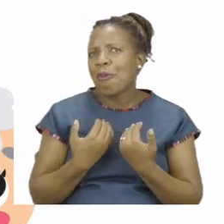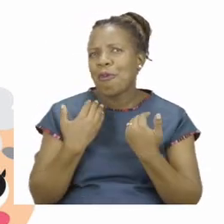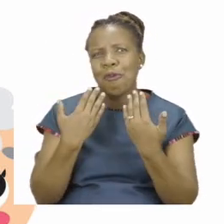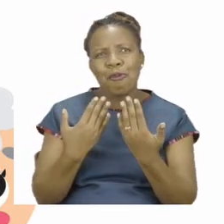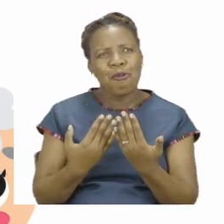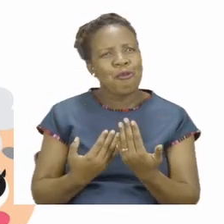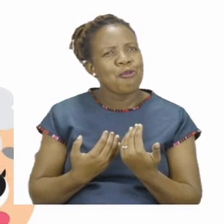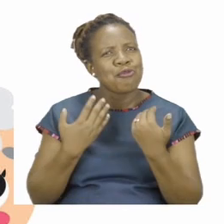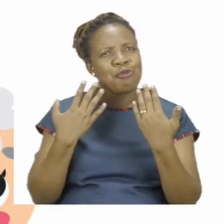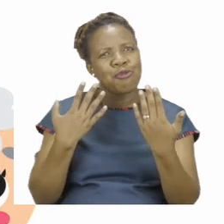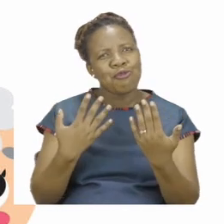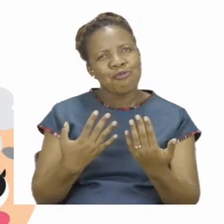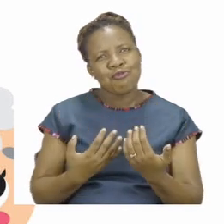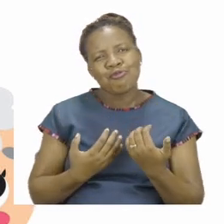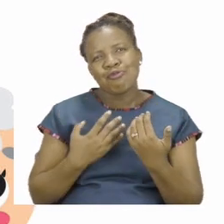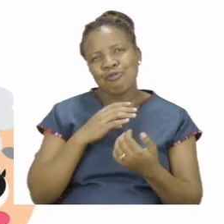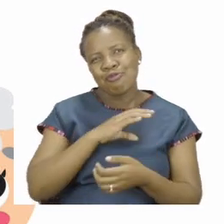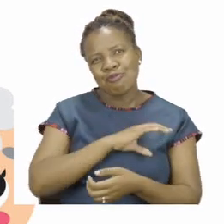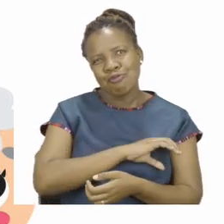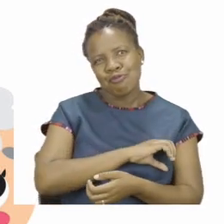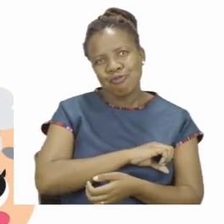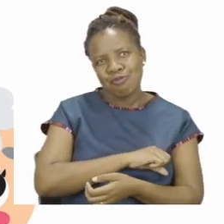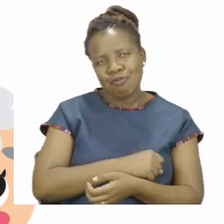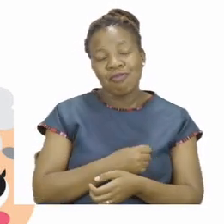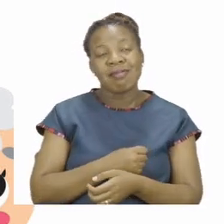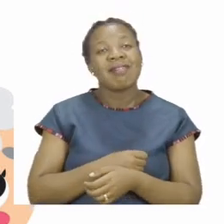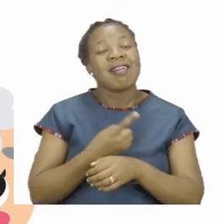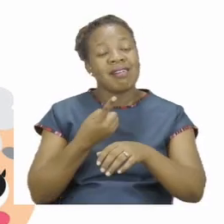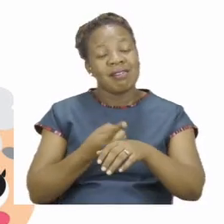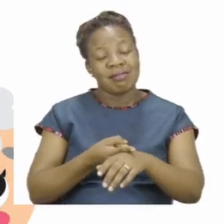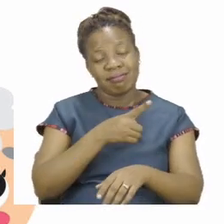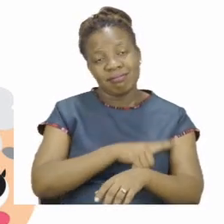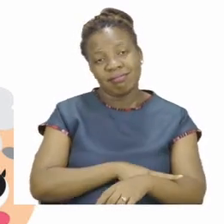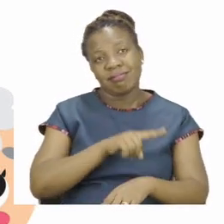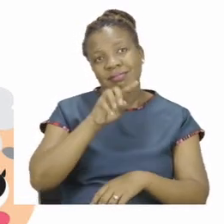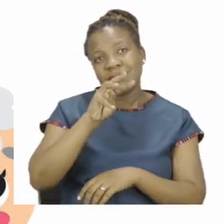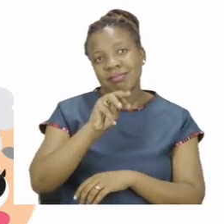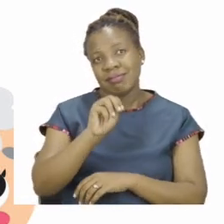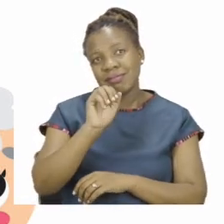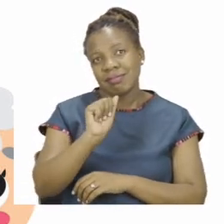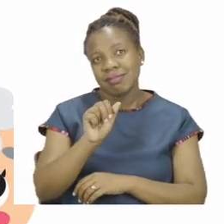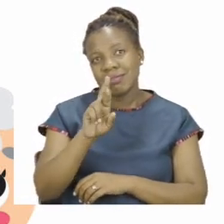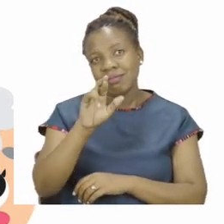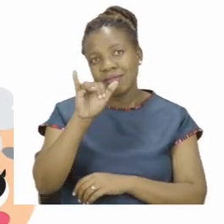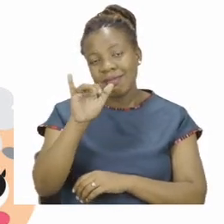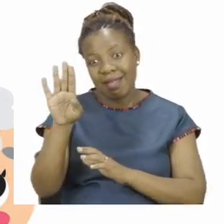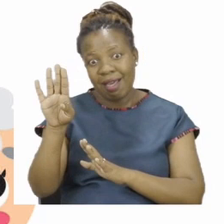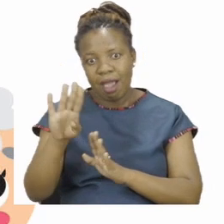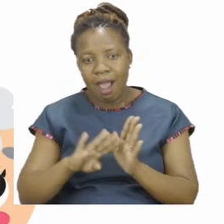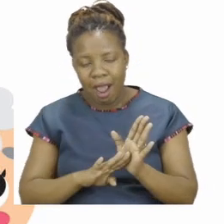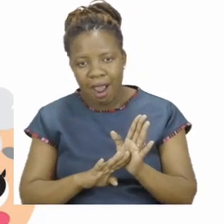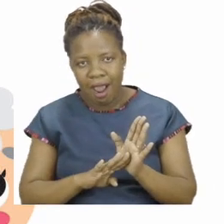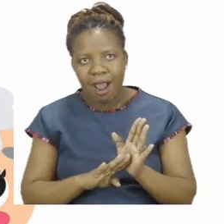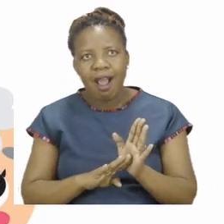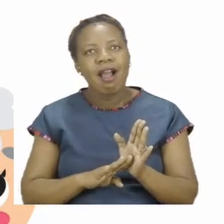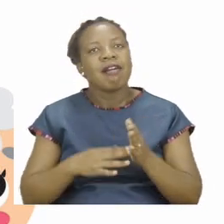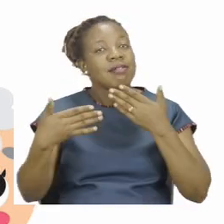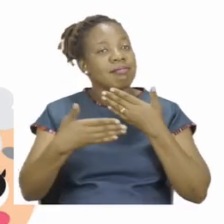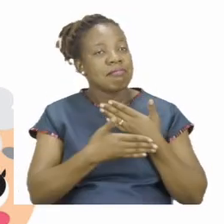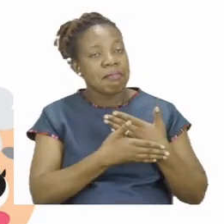until Mary did appear. Then it ran up to her and it laid its